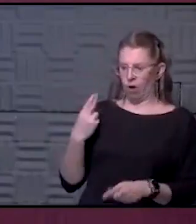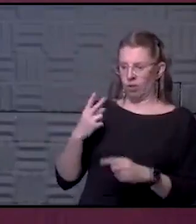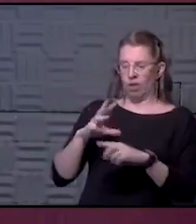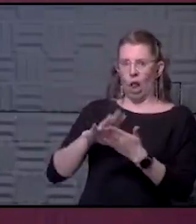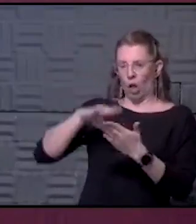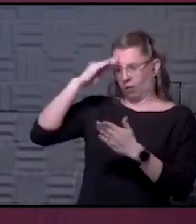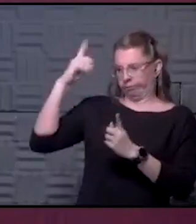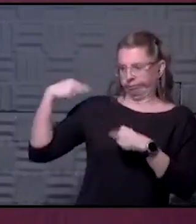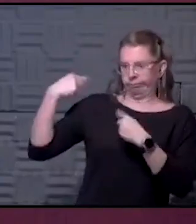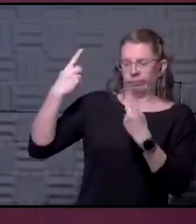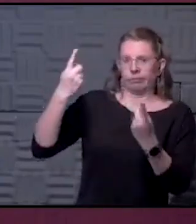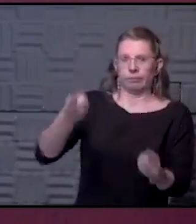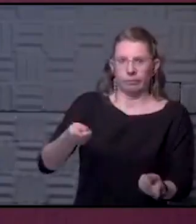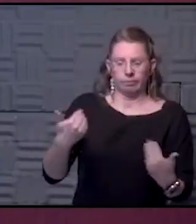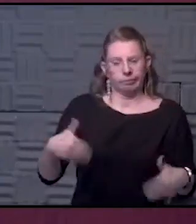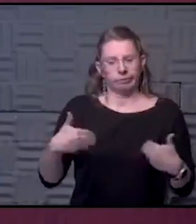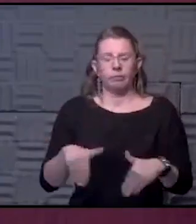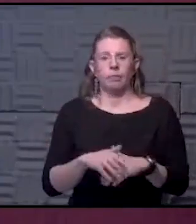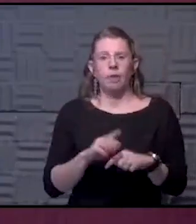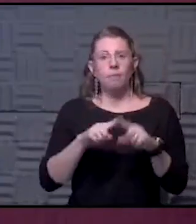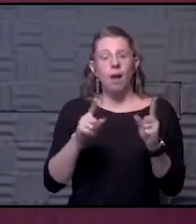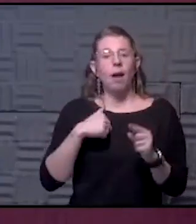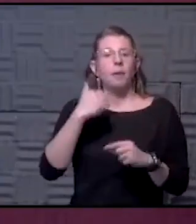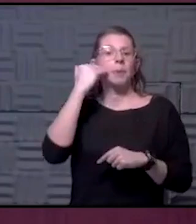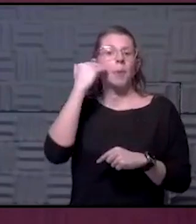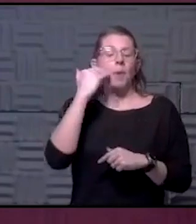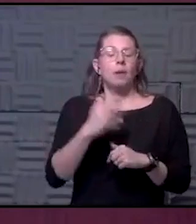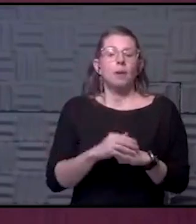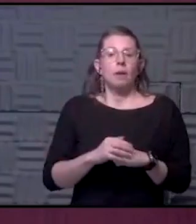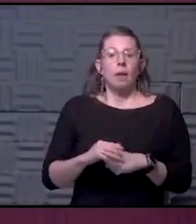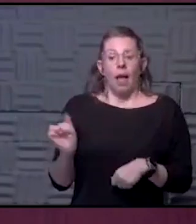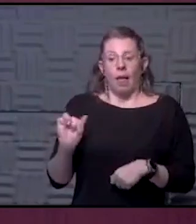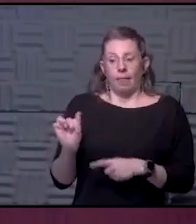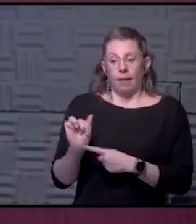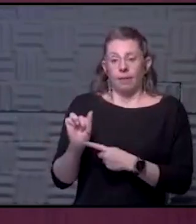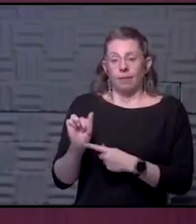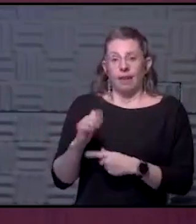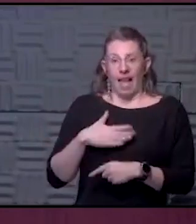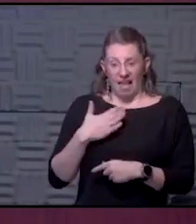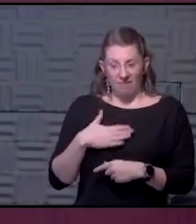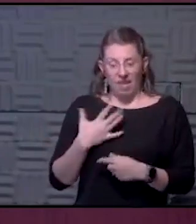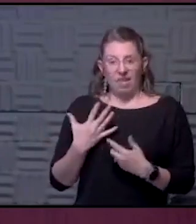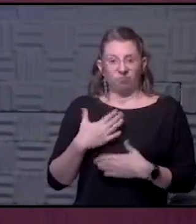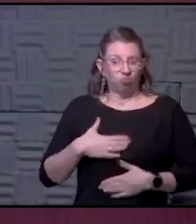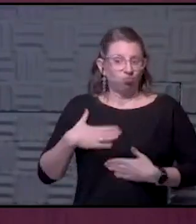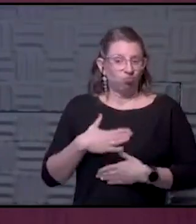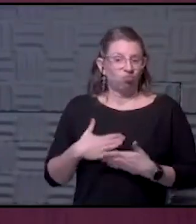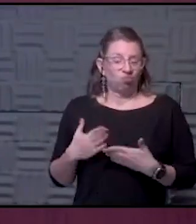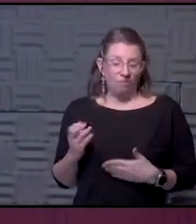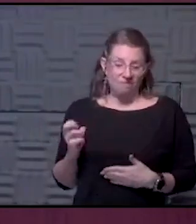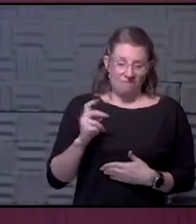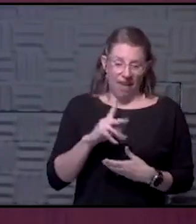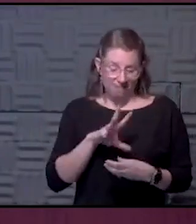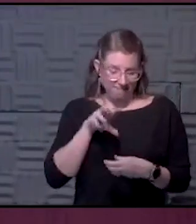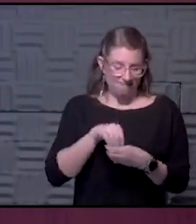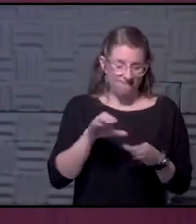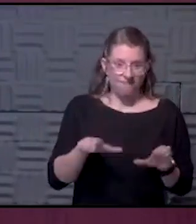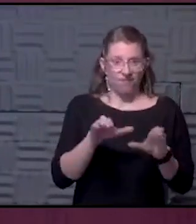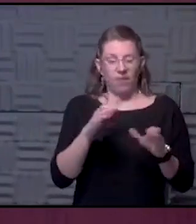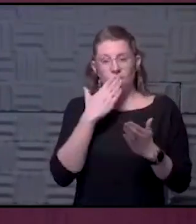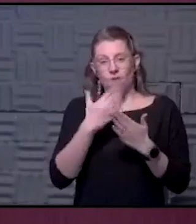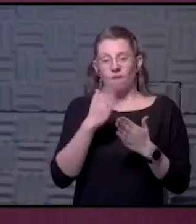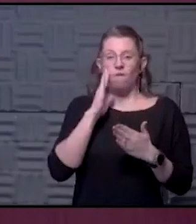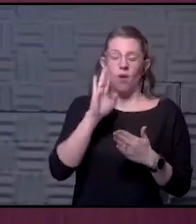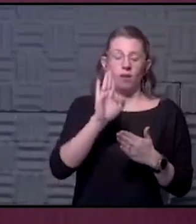over the course of a year. And yet, I know that these athletes are happy to be back doing what they want to do. It's good for their physical health,